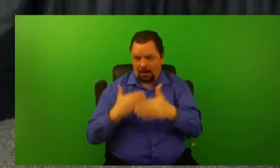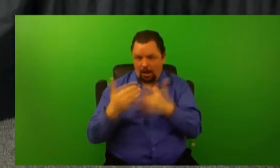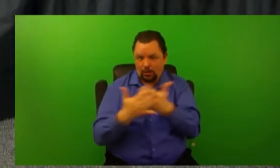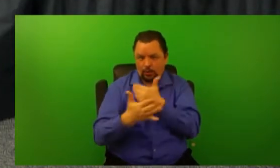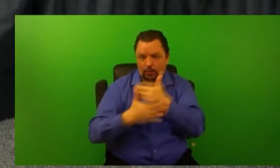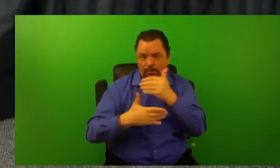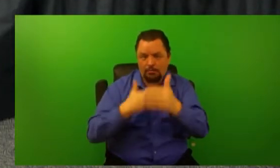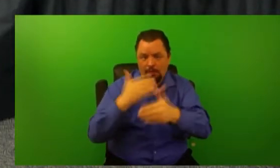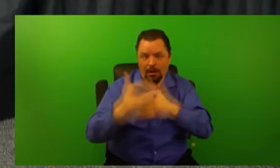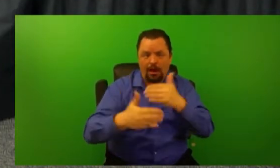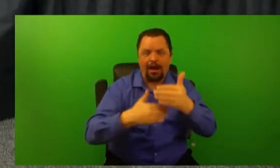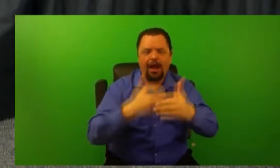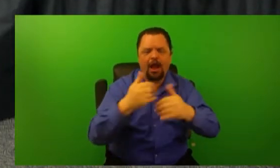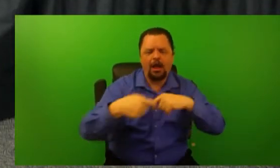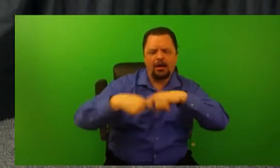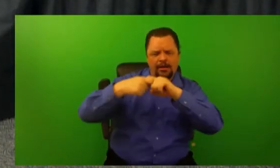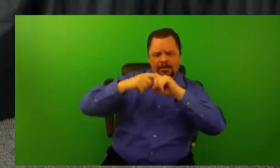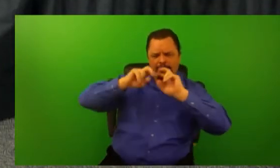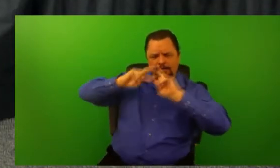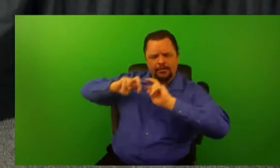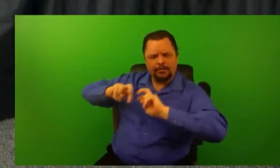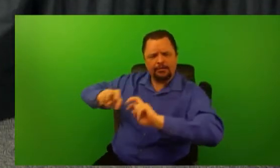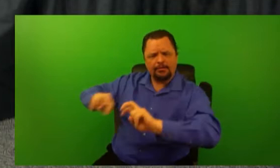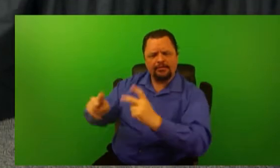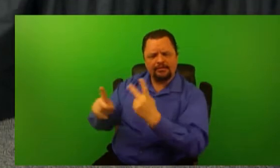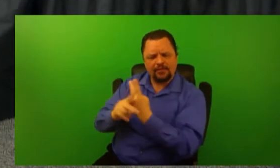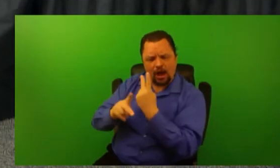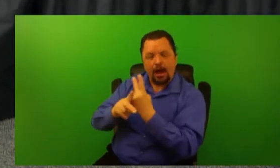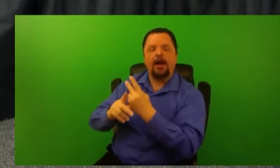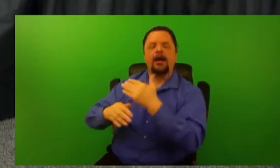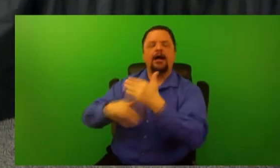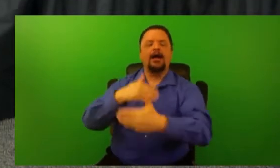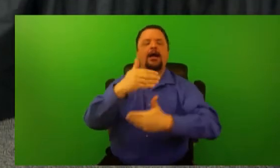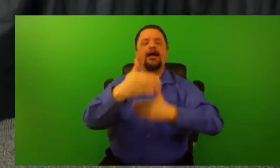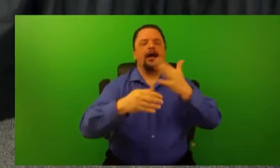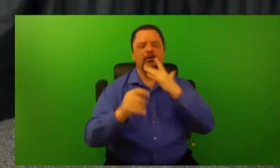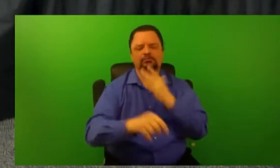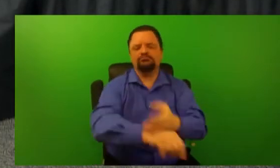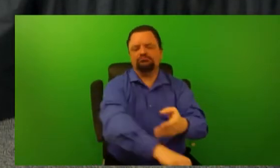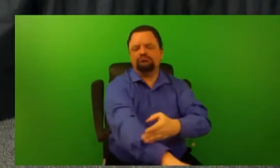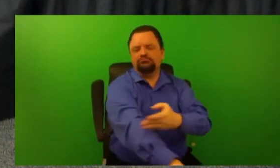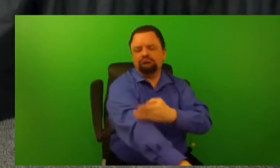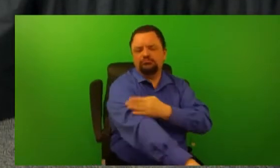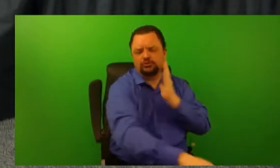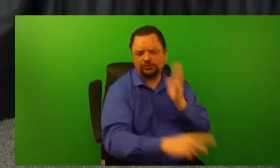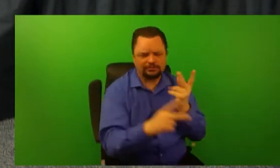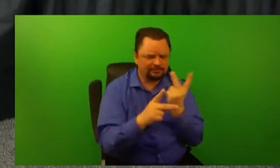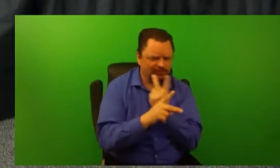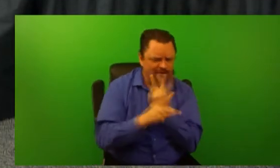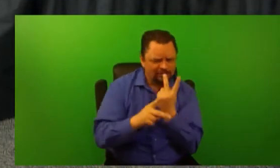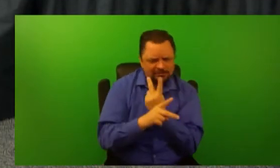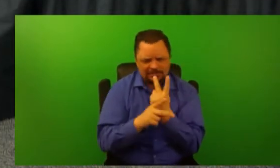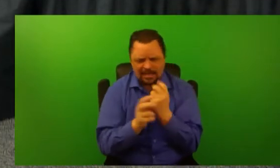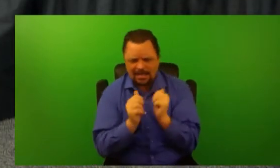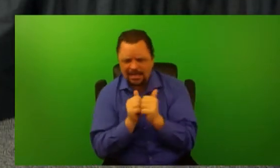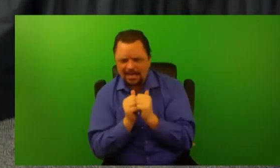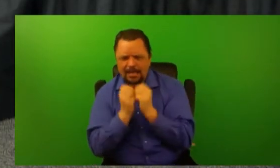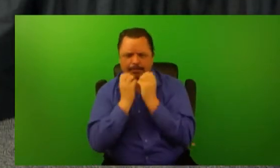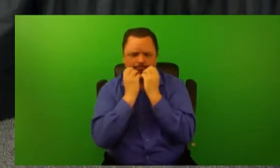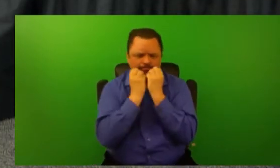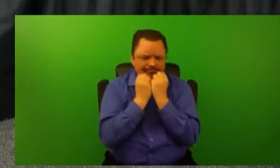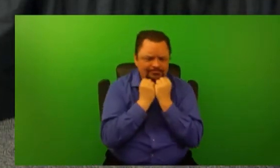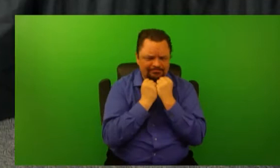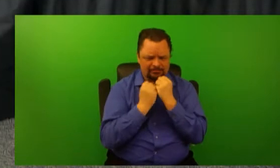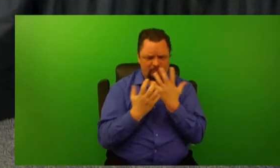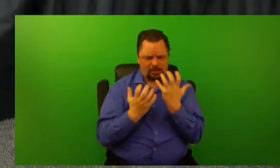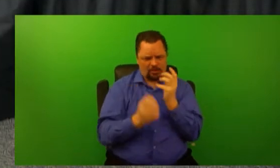we proceed, and certainly willing to look at ways that we can embrace quality improvement, including this process. And